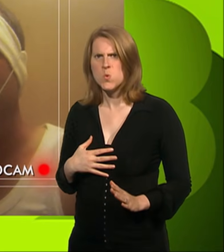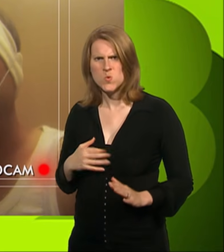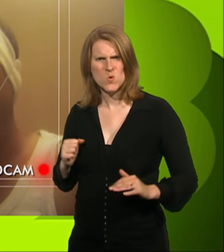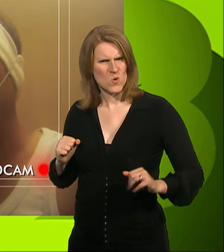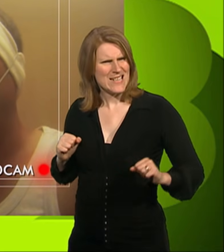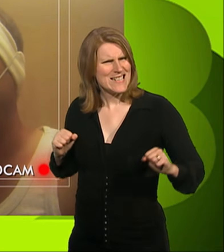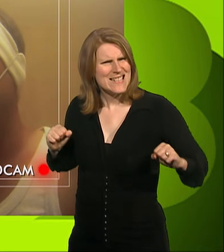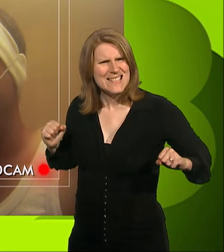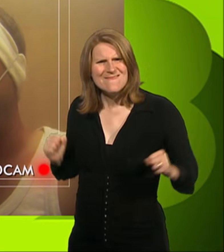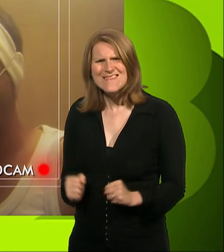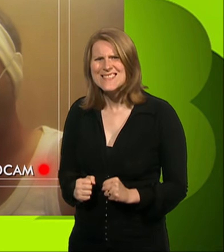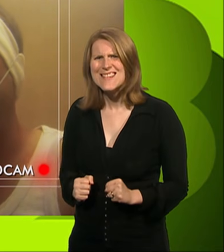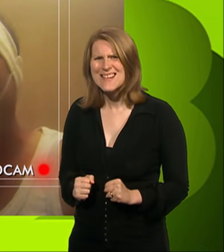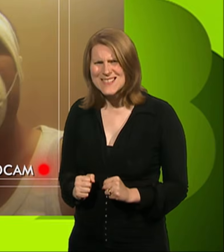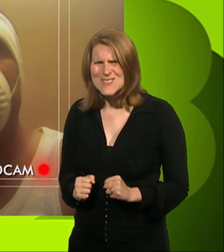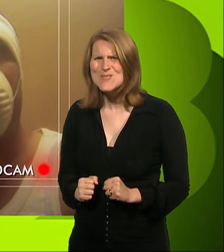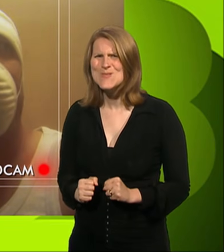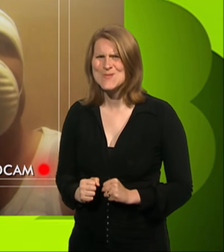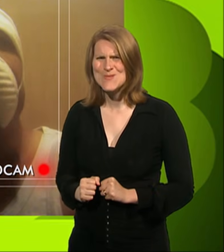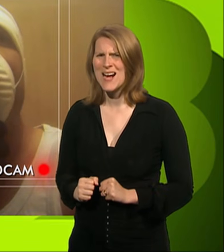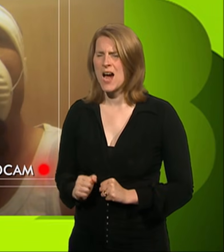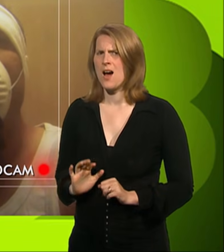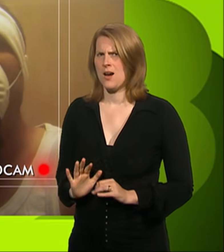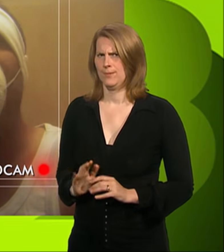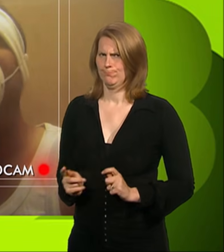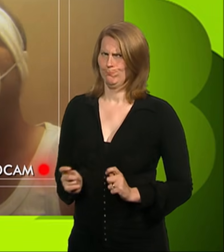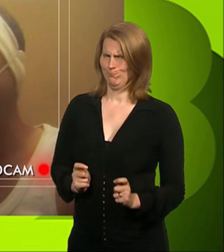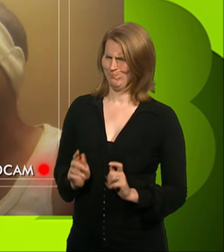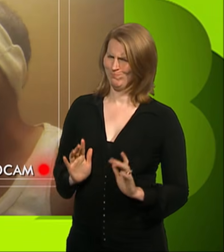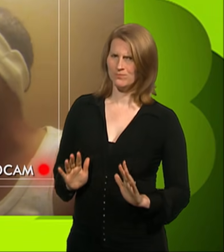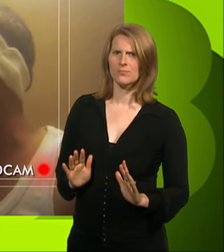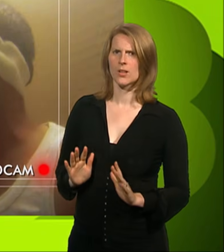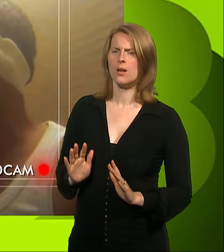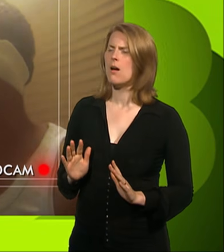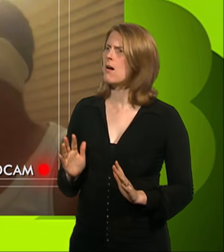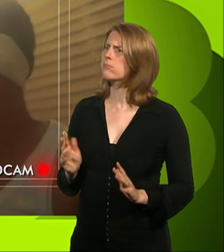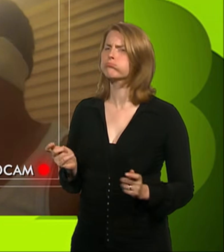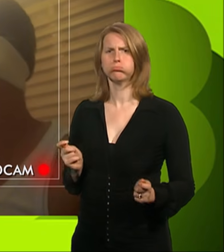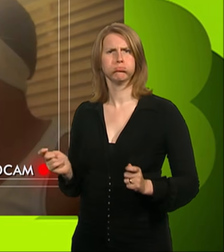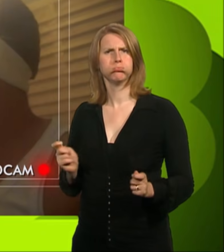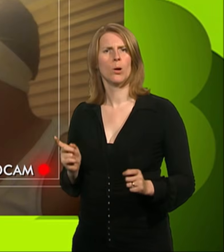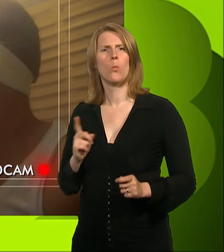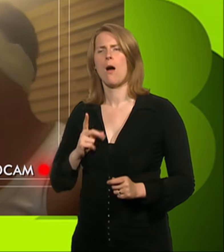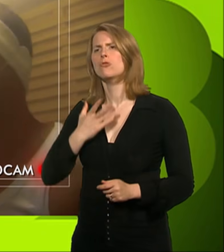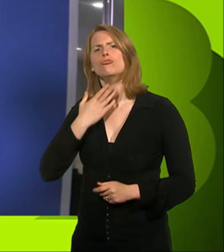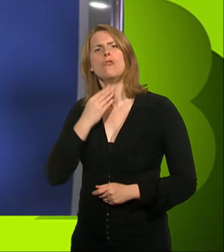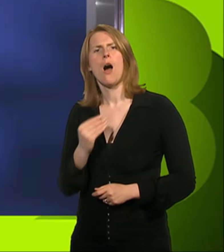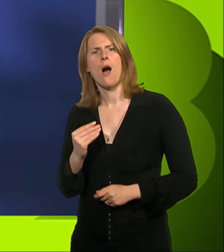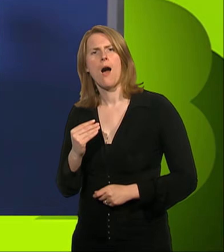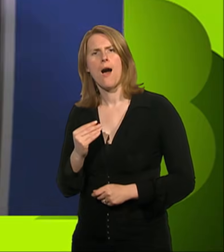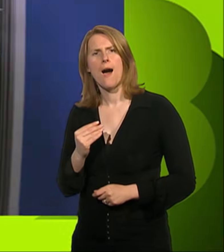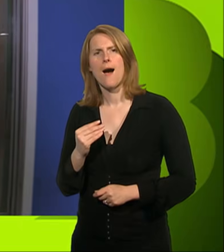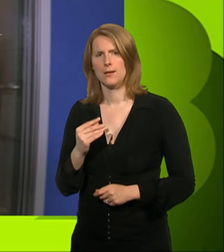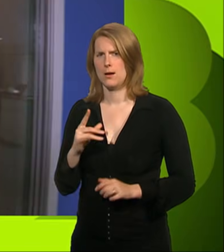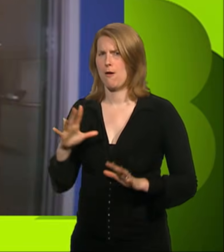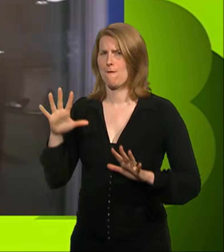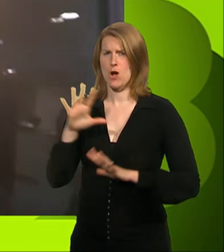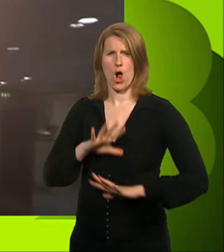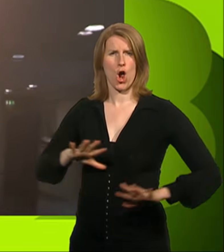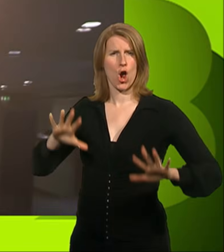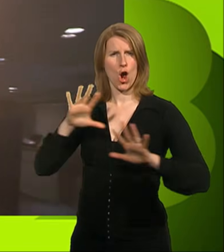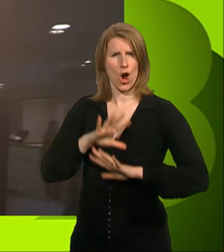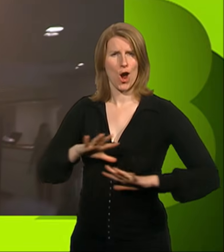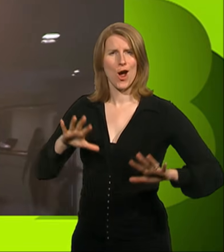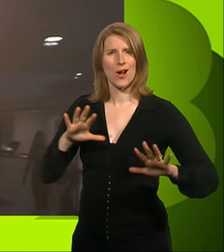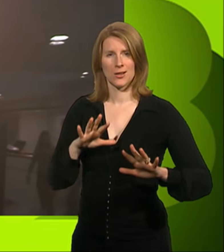It is very cold, but it's quite manageable because it's very dry. It's also it's almost sort of foggy in here. So the room I'm in at the moment is